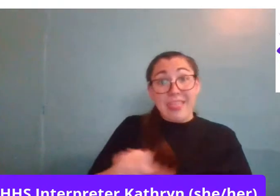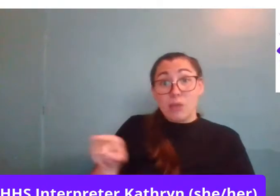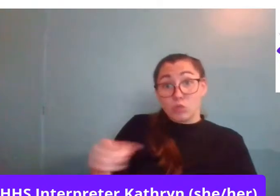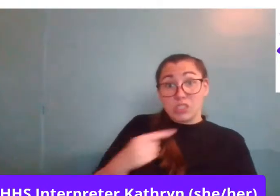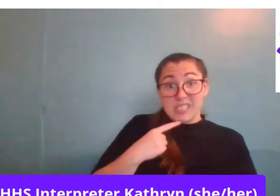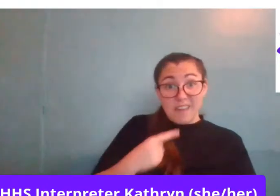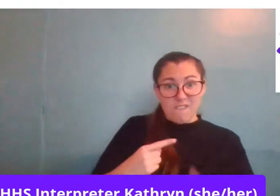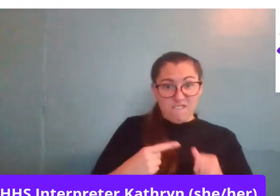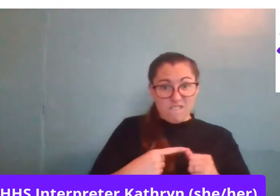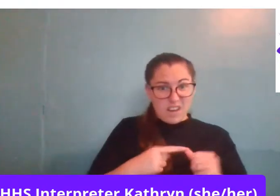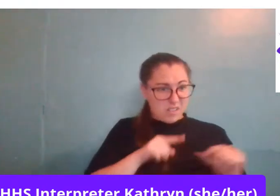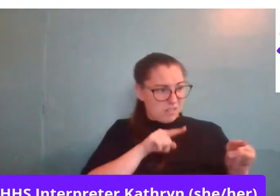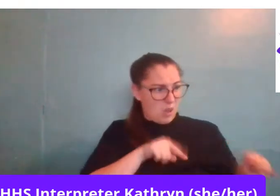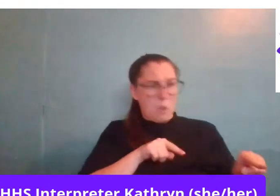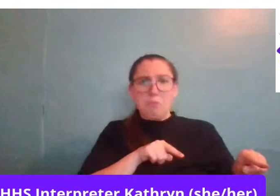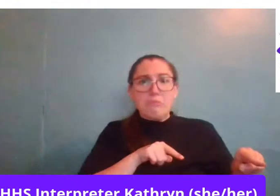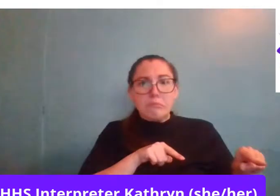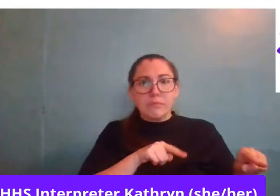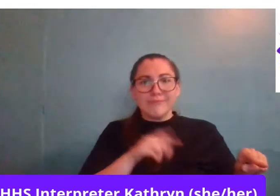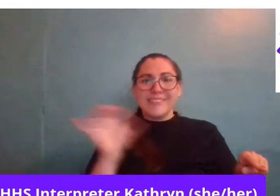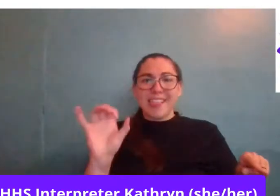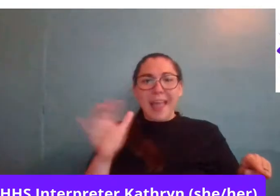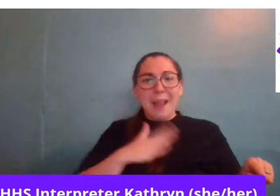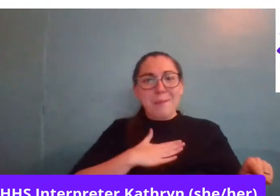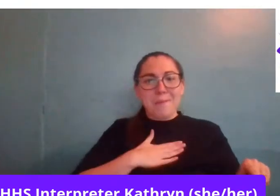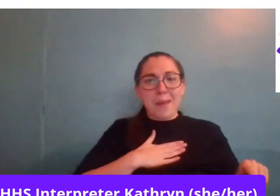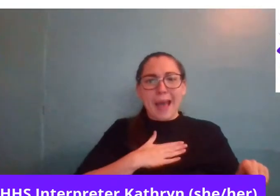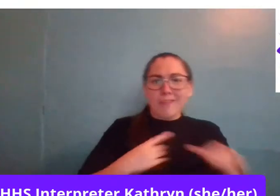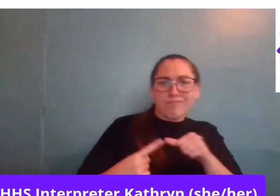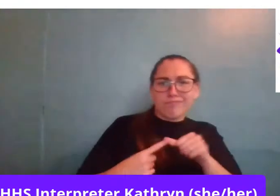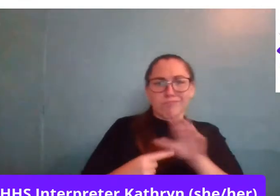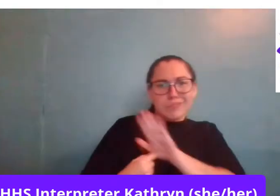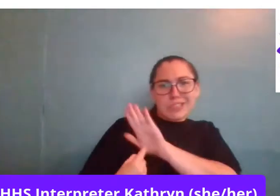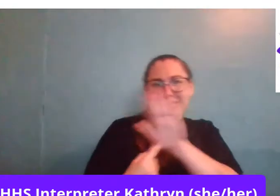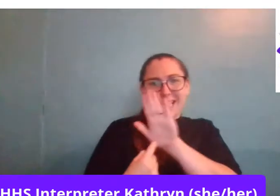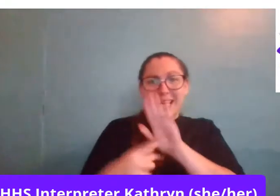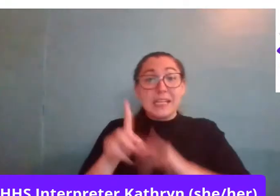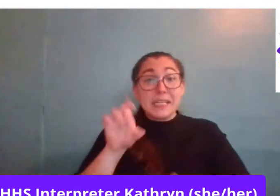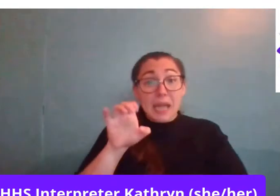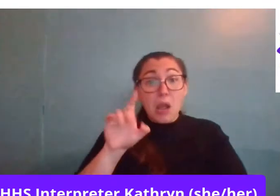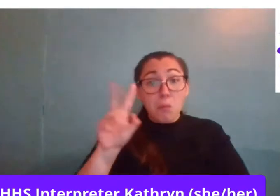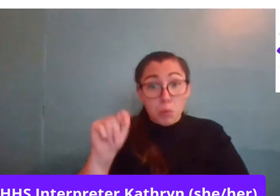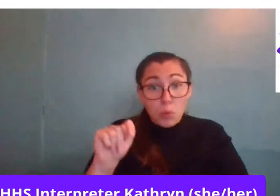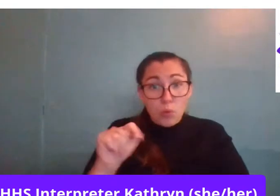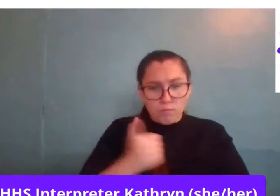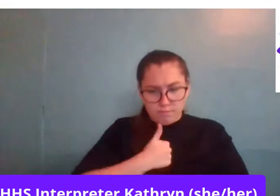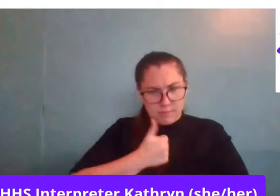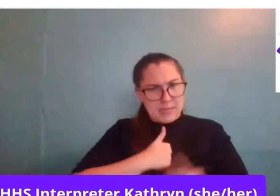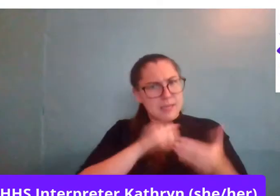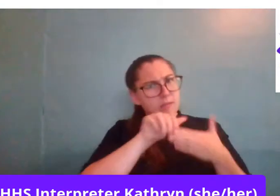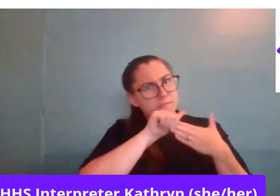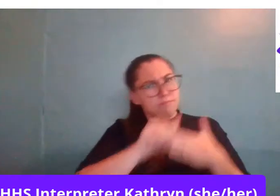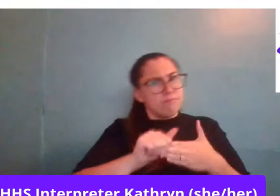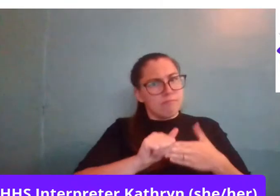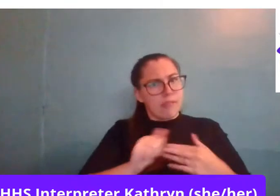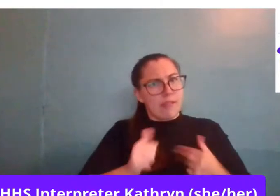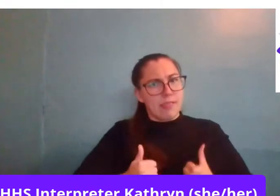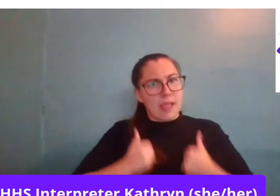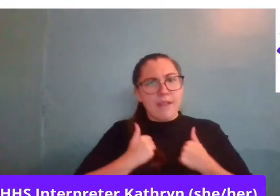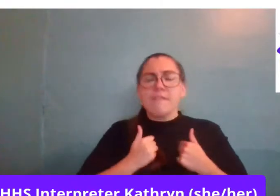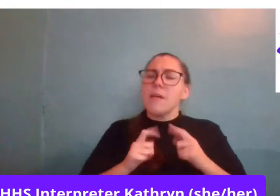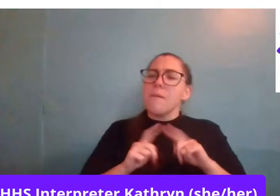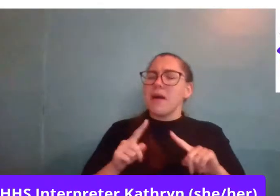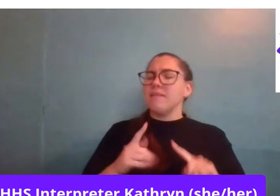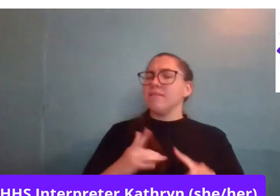first thing. So it was kind of like my debut of living my self-directed life. And just the freedom that